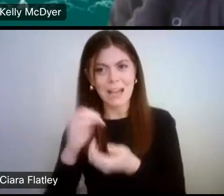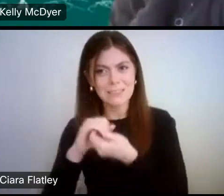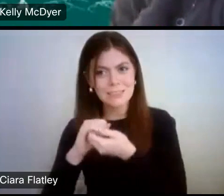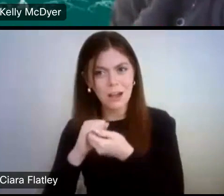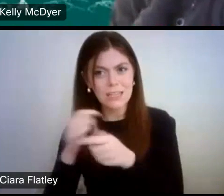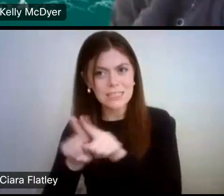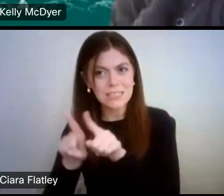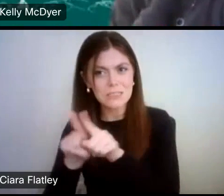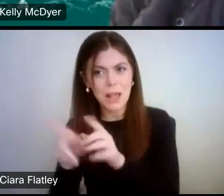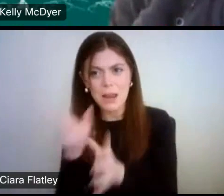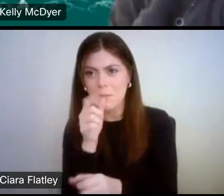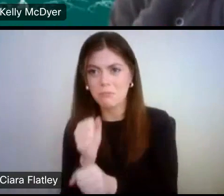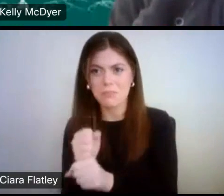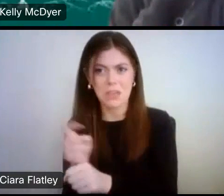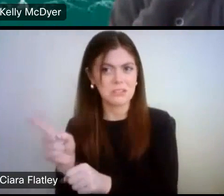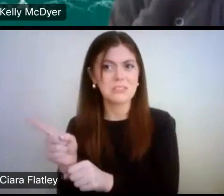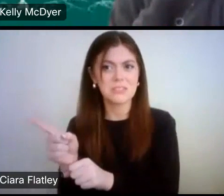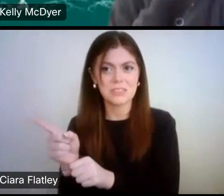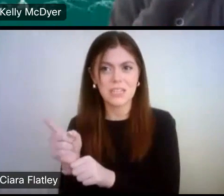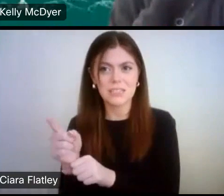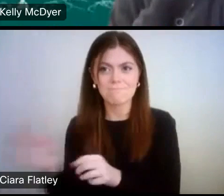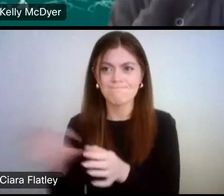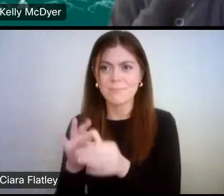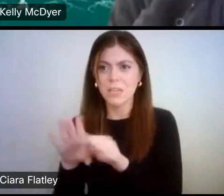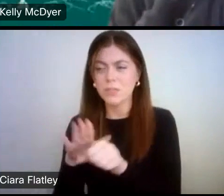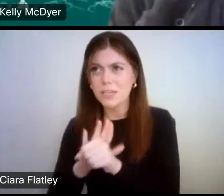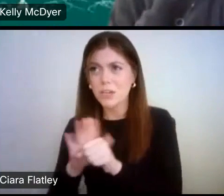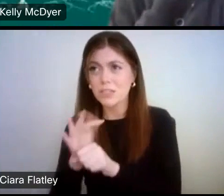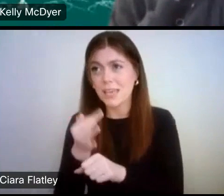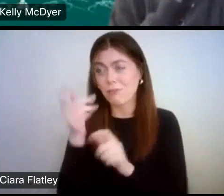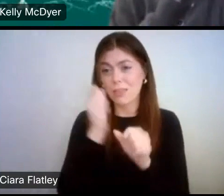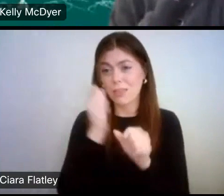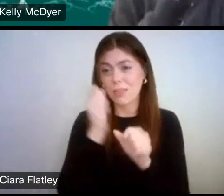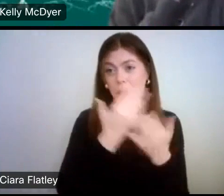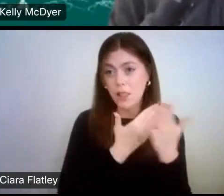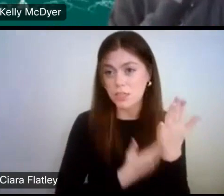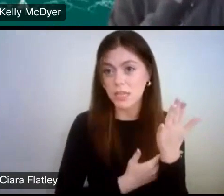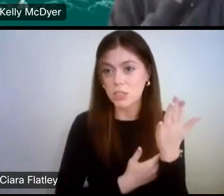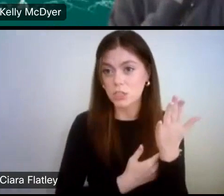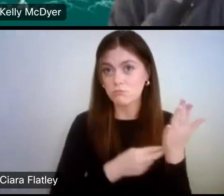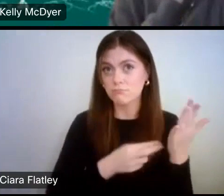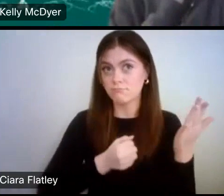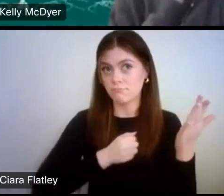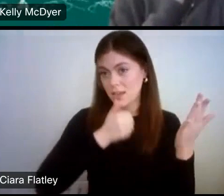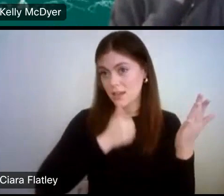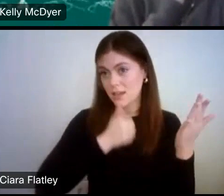of the scenarios. I think if you interpret the legislation literally, it probably would be yes.